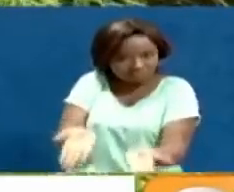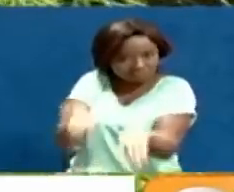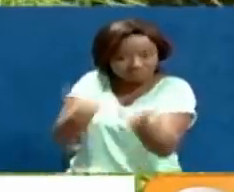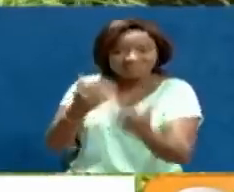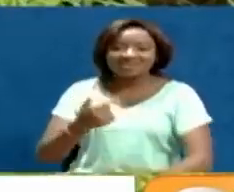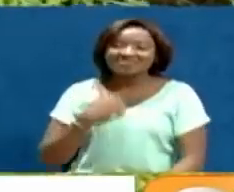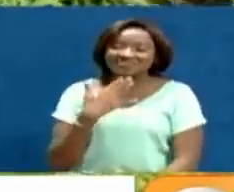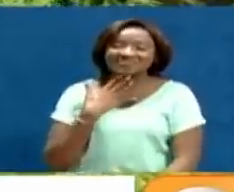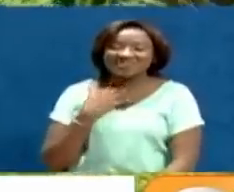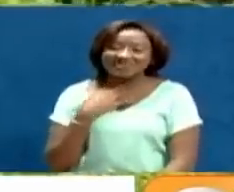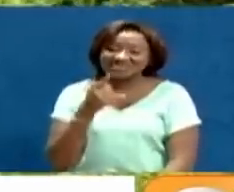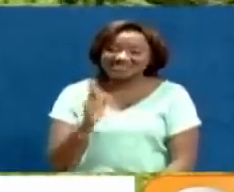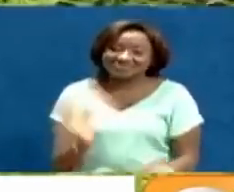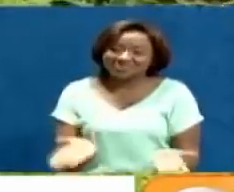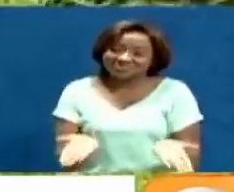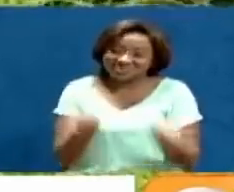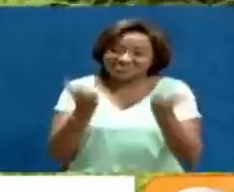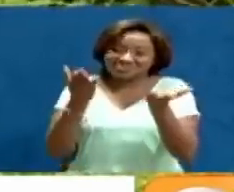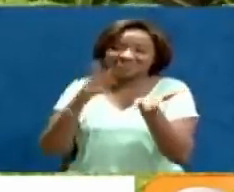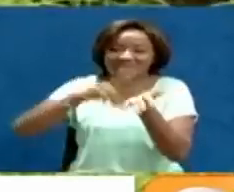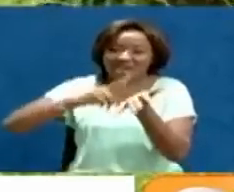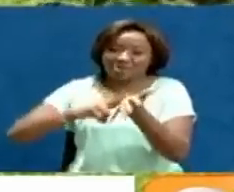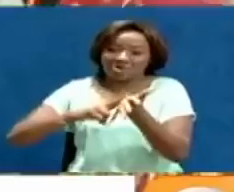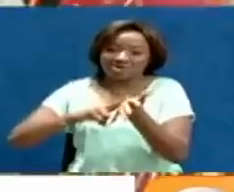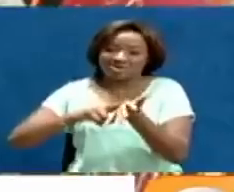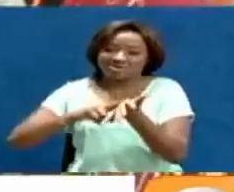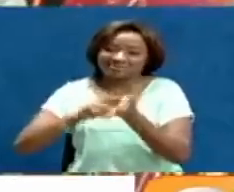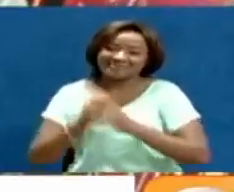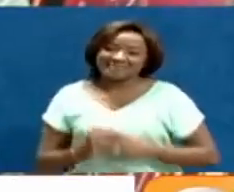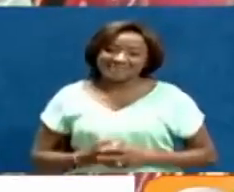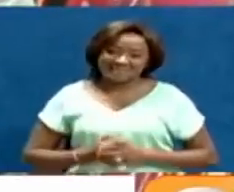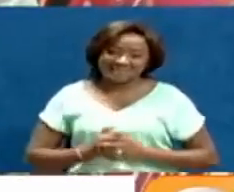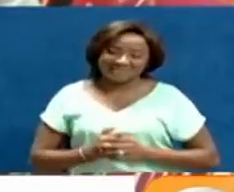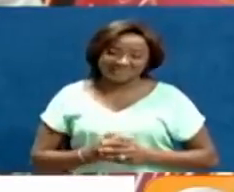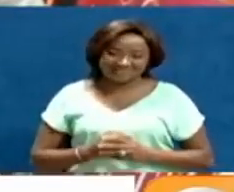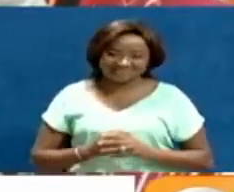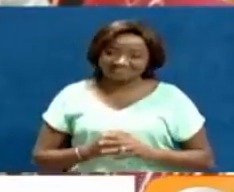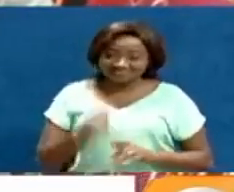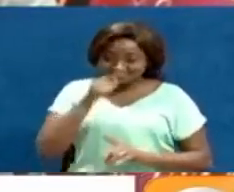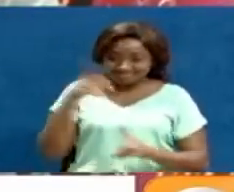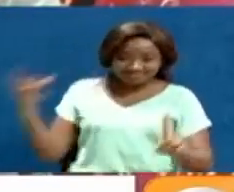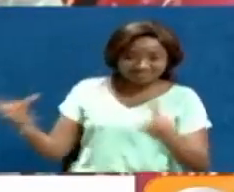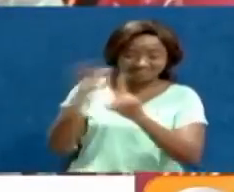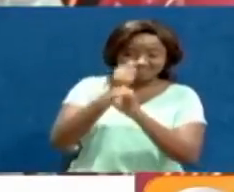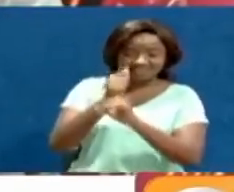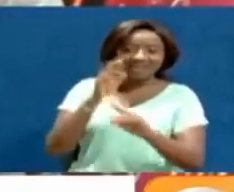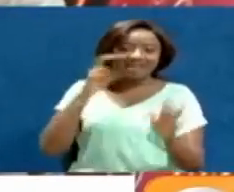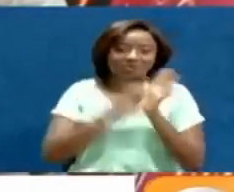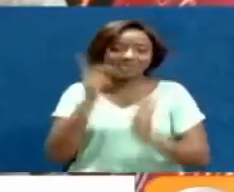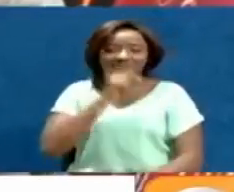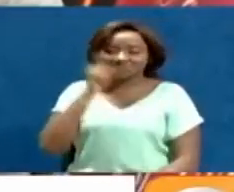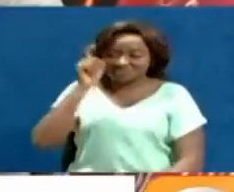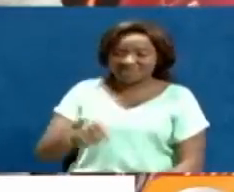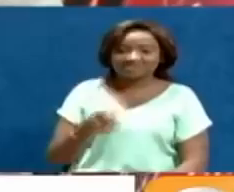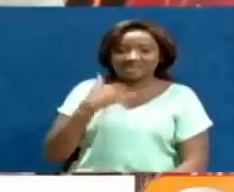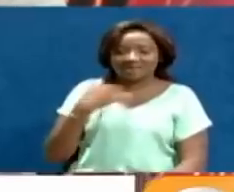him to improve the record, world record. And for him to achieve this, she recognizes that she has to